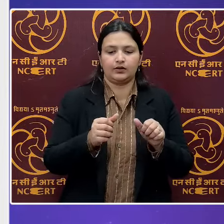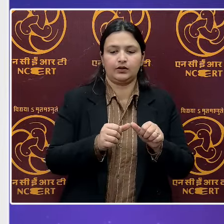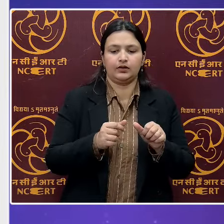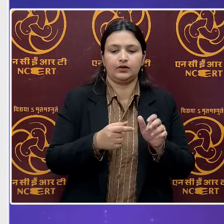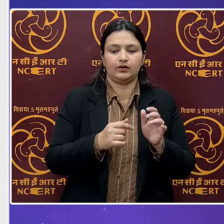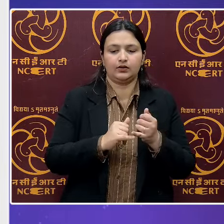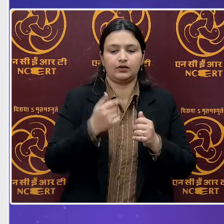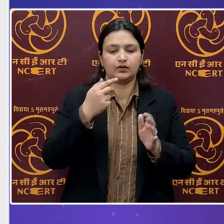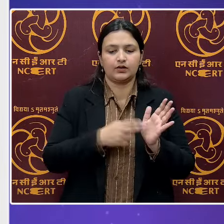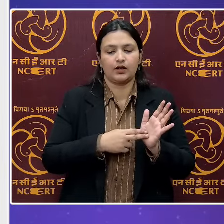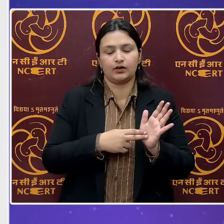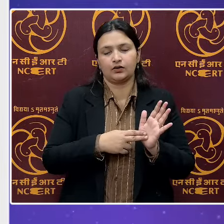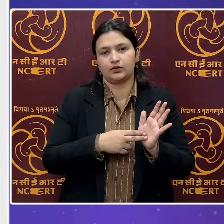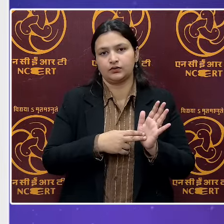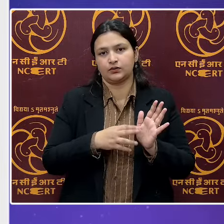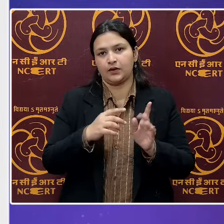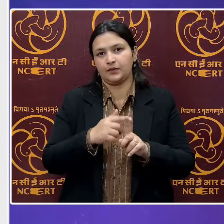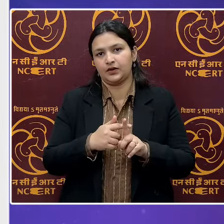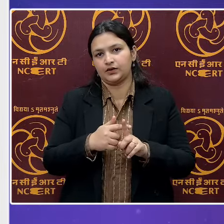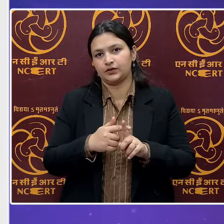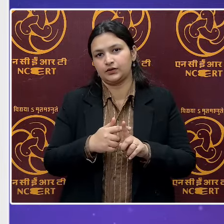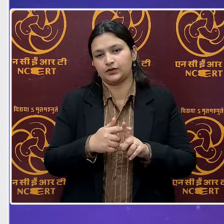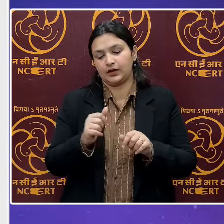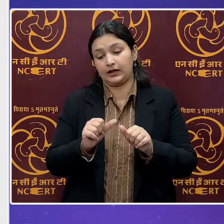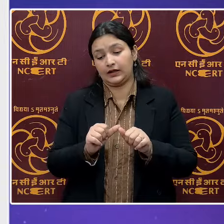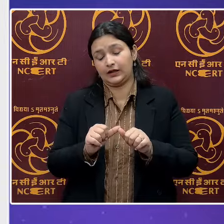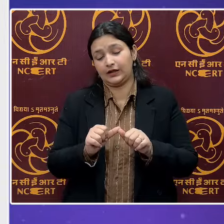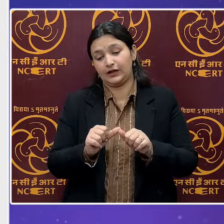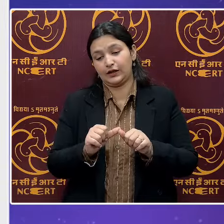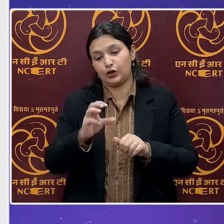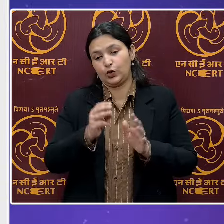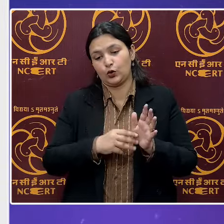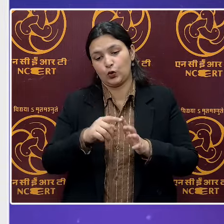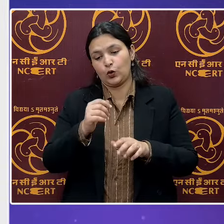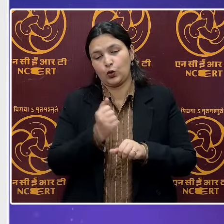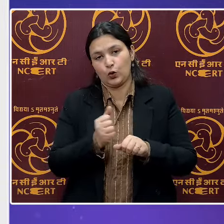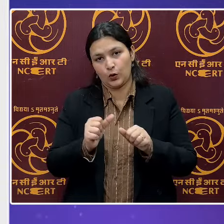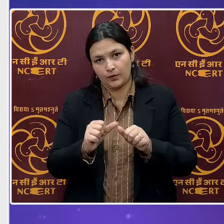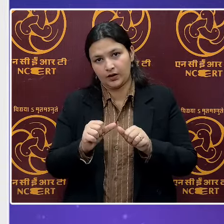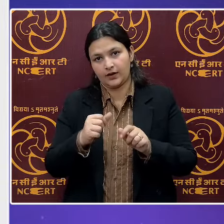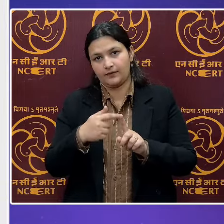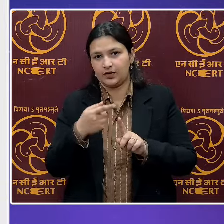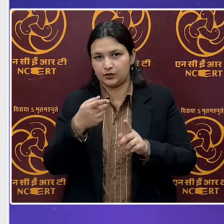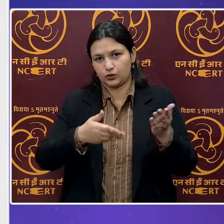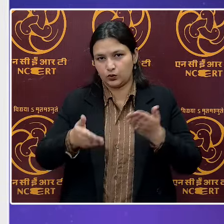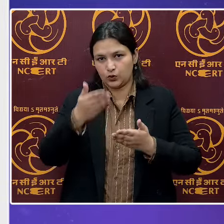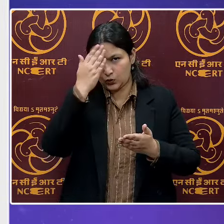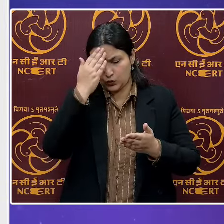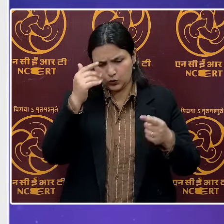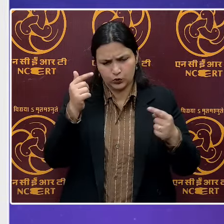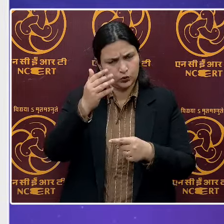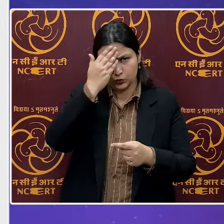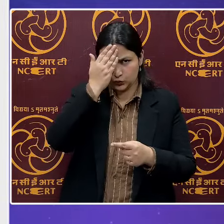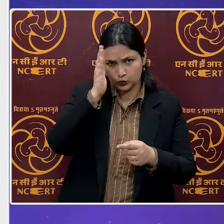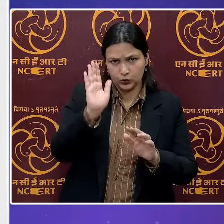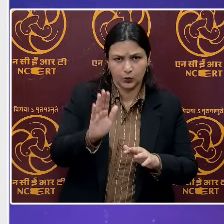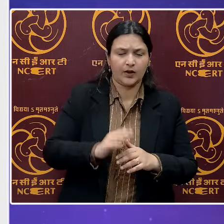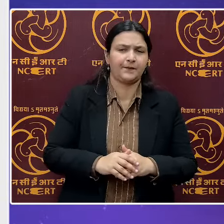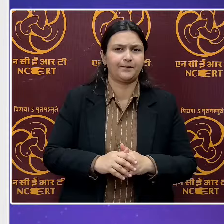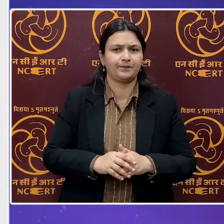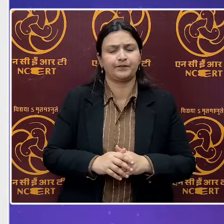got finally is a omega cos omega t. Now, cos omega and sin omega, you know, they do not become maximum at the same